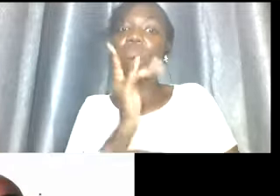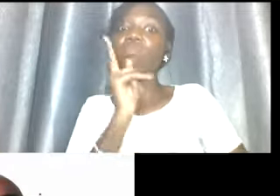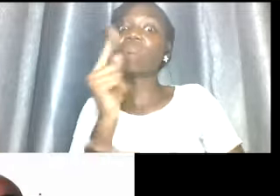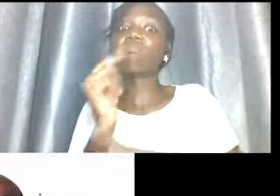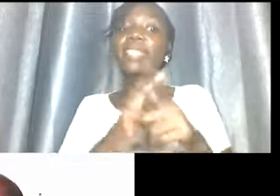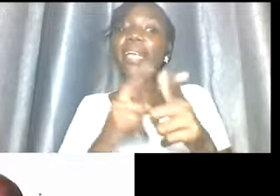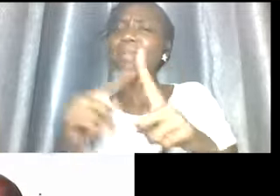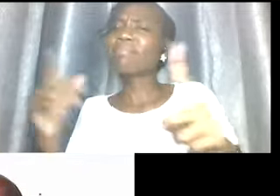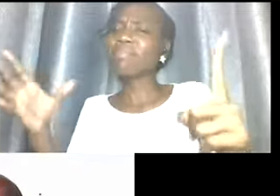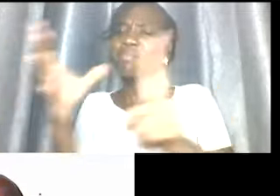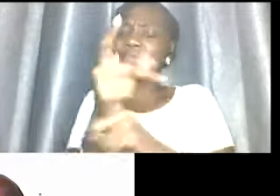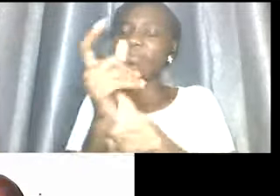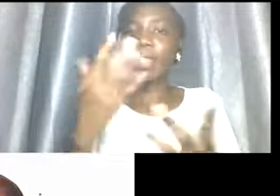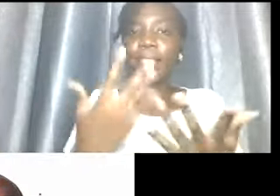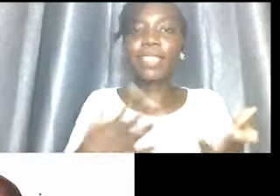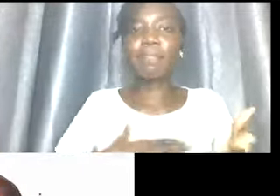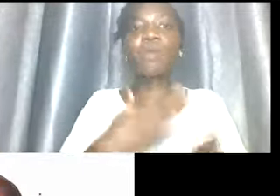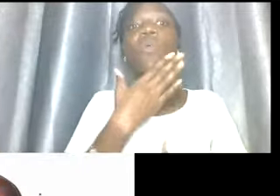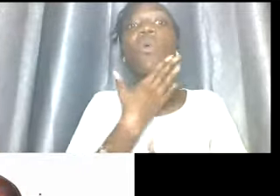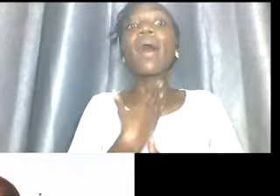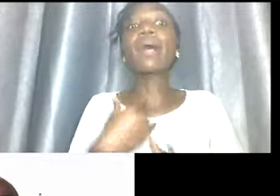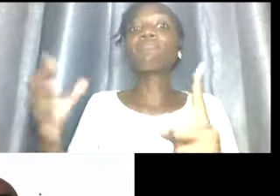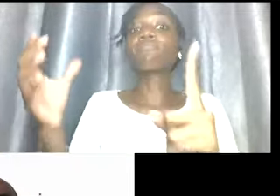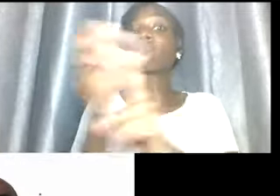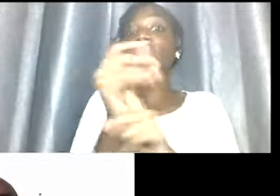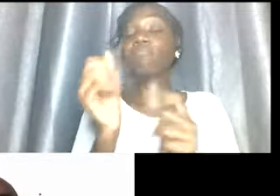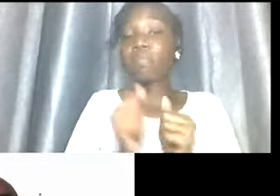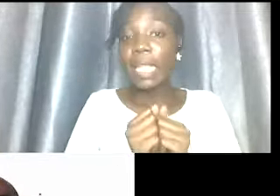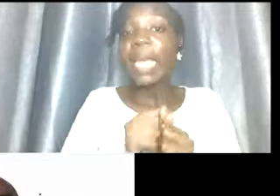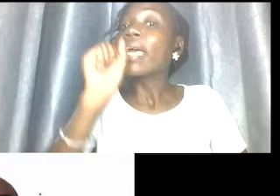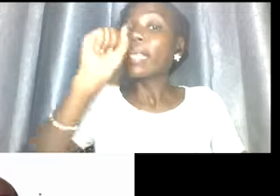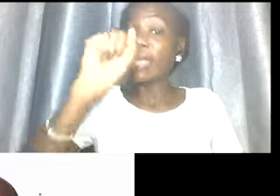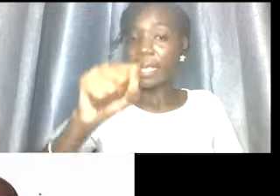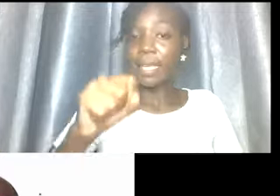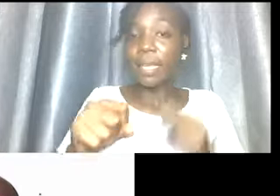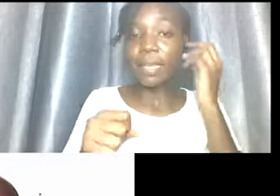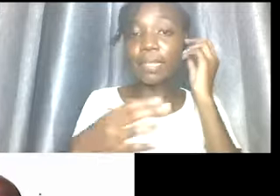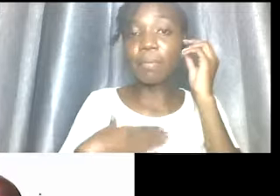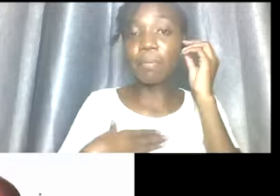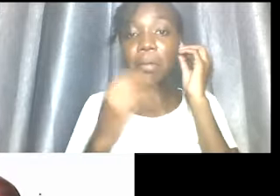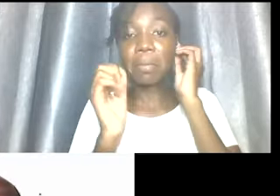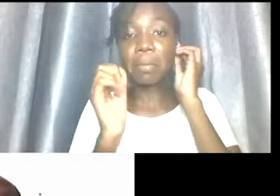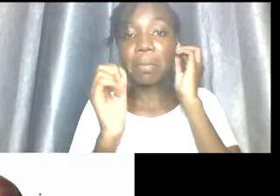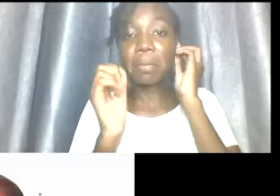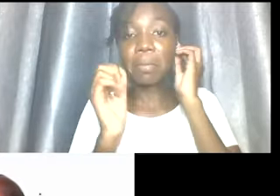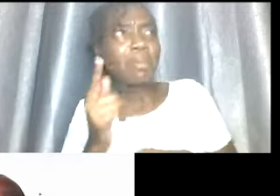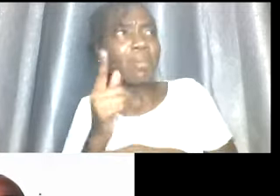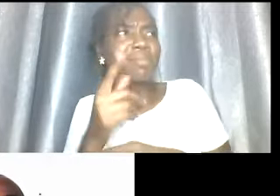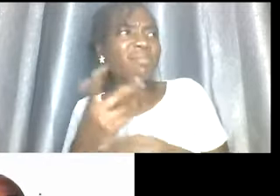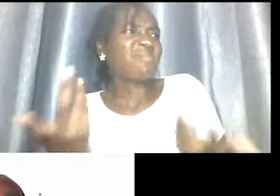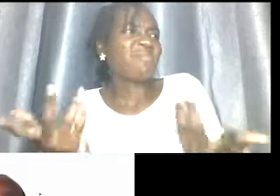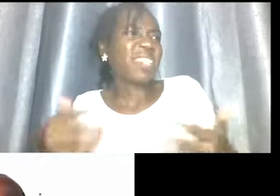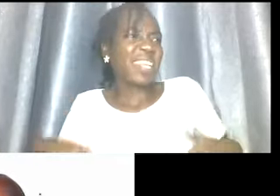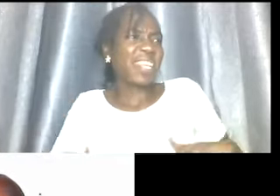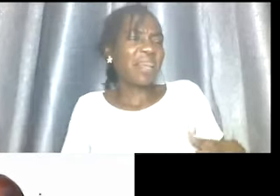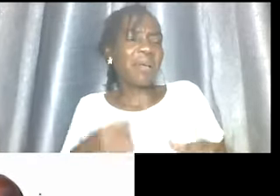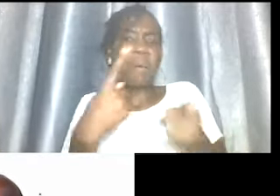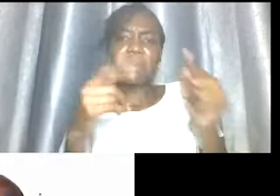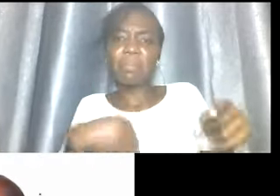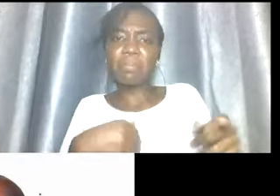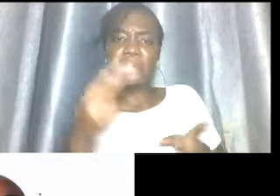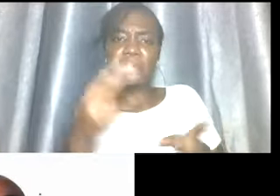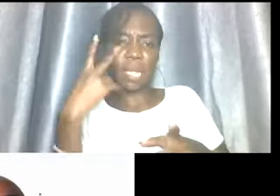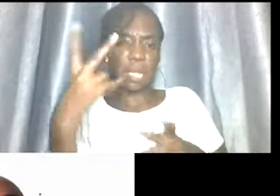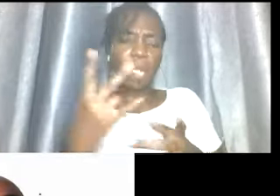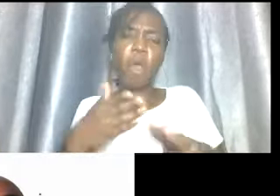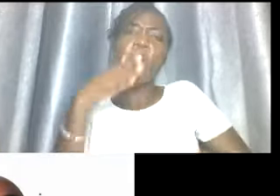things that I wanted to achieve. Yes, I know you're saying, but you are only an employee. But that is not the way I ever look at anything.